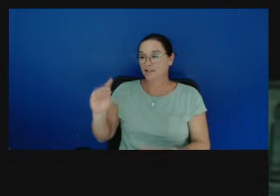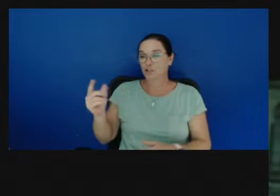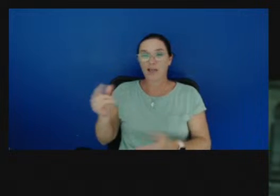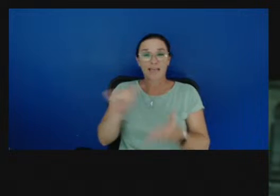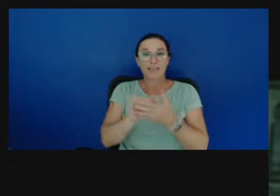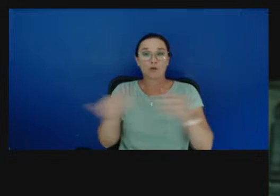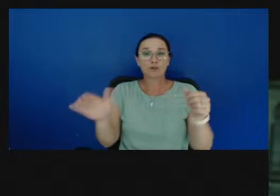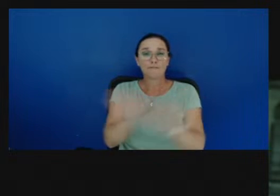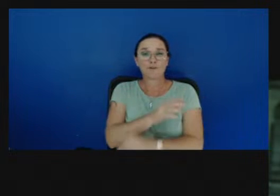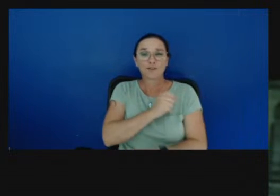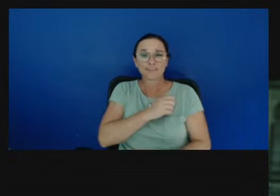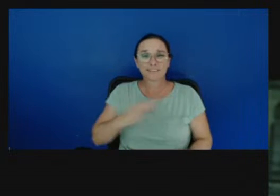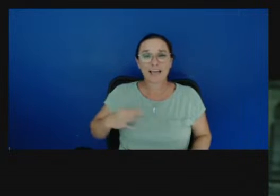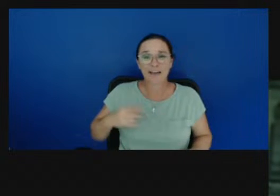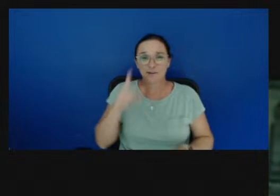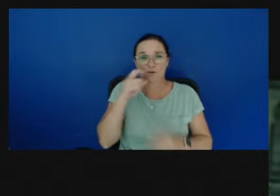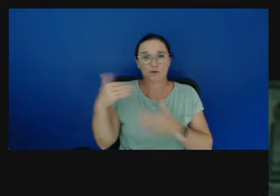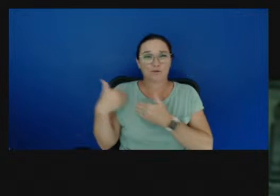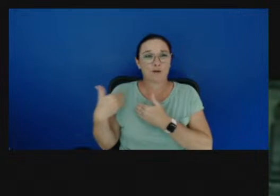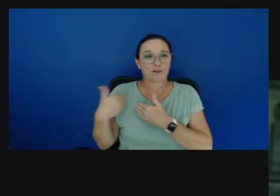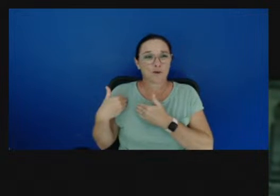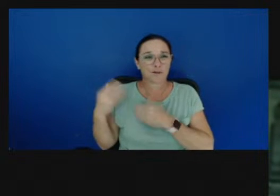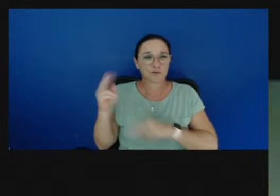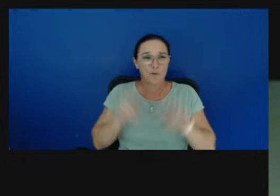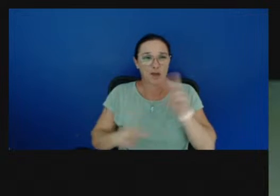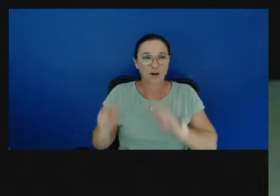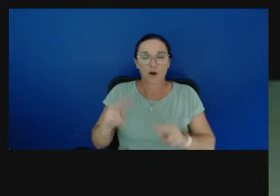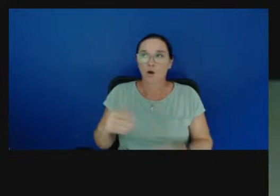that were responsible for monitoring the eruption.